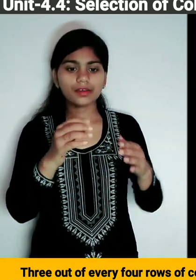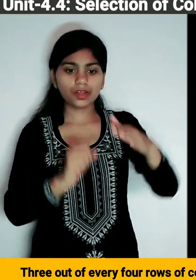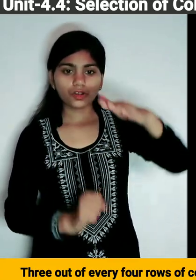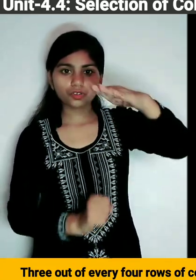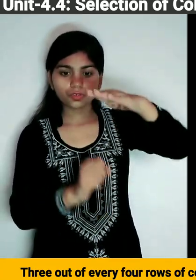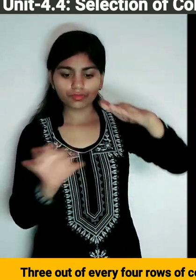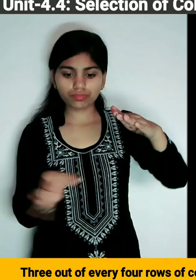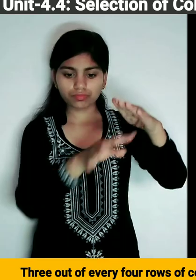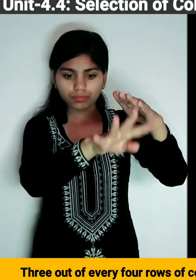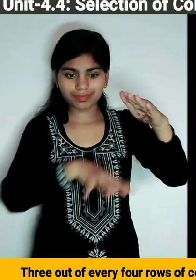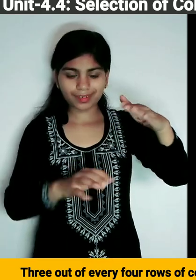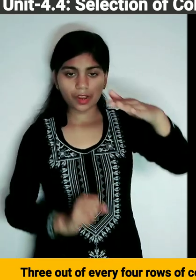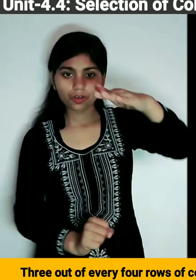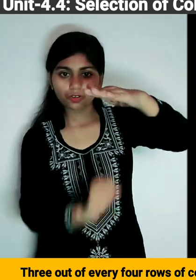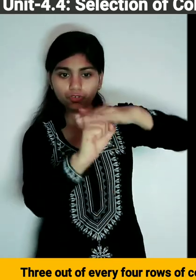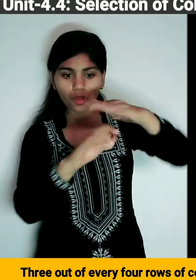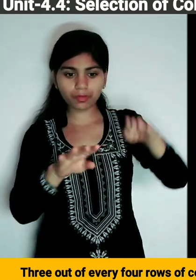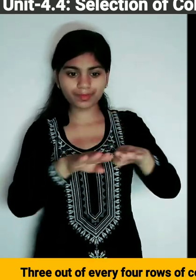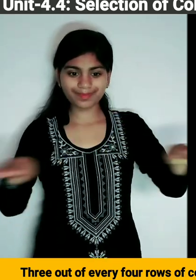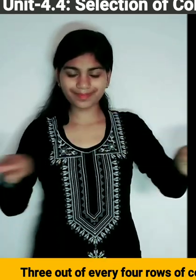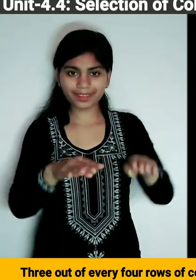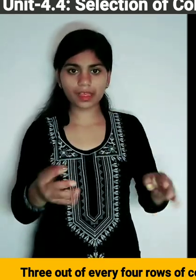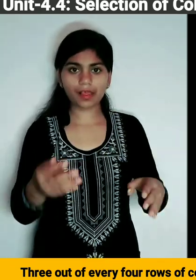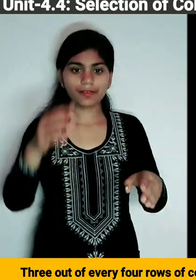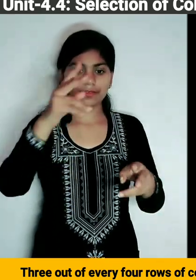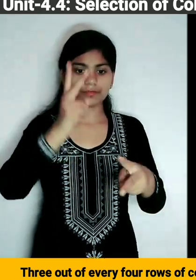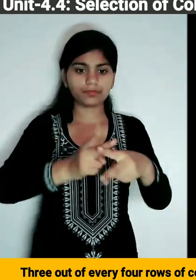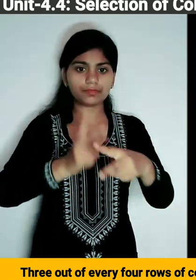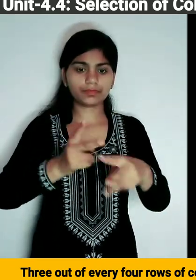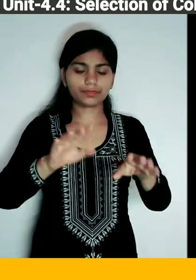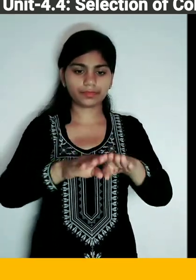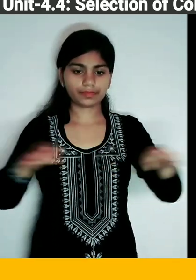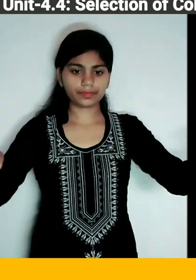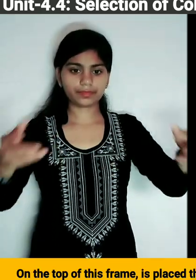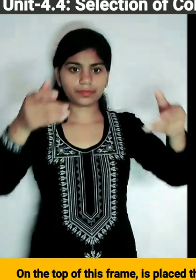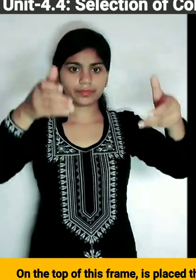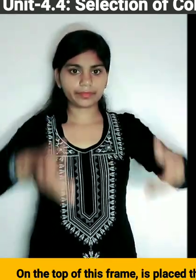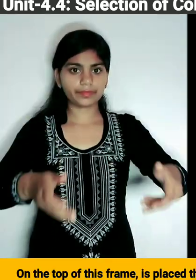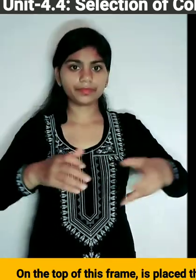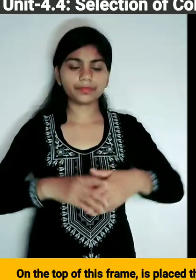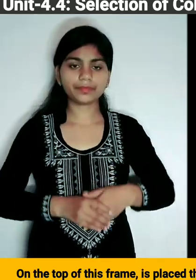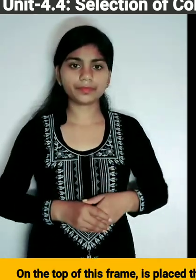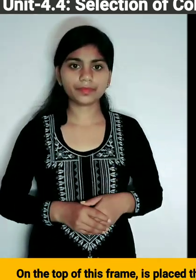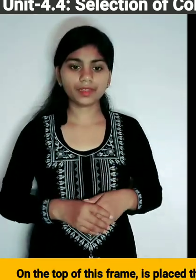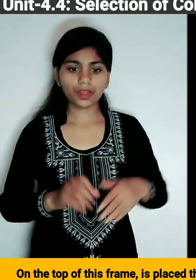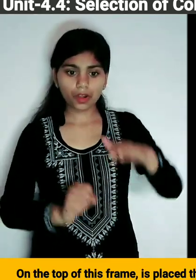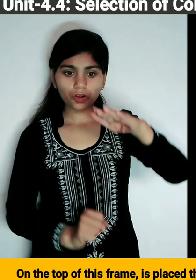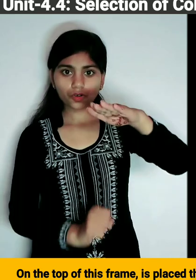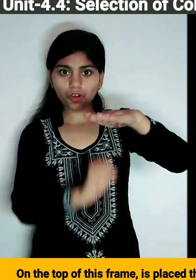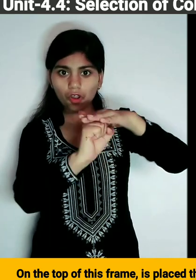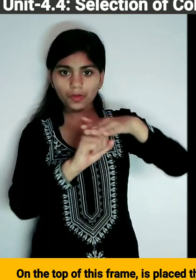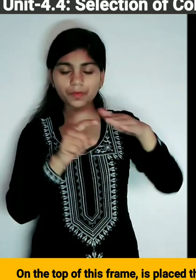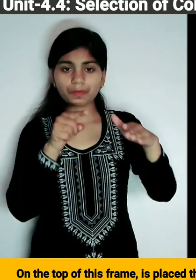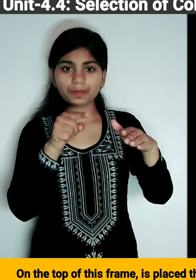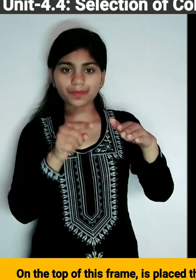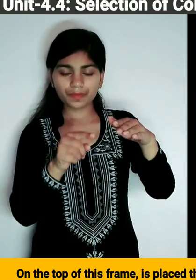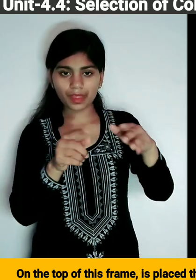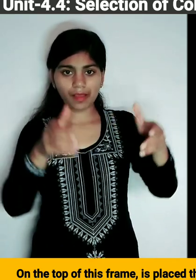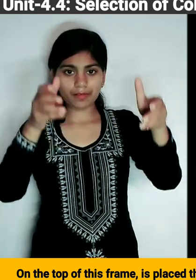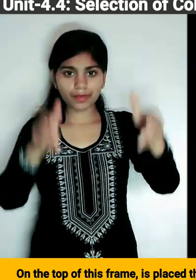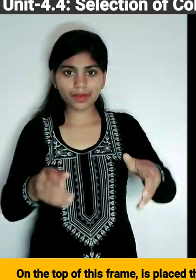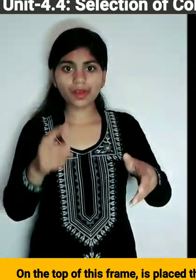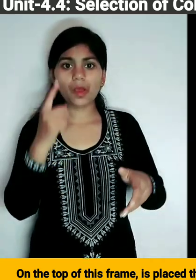is placed on the top bars of 3 colony. On the top of this frame